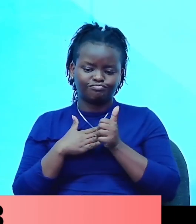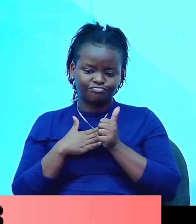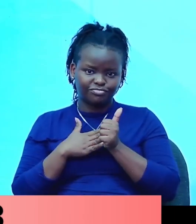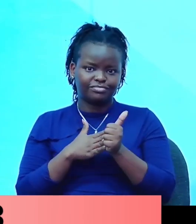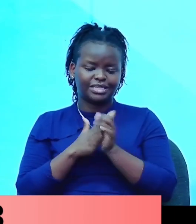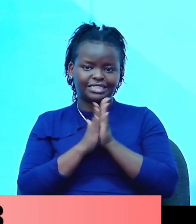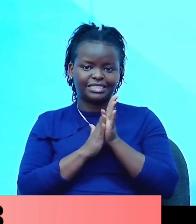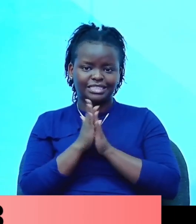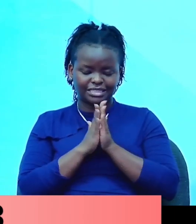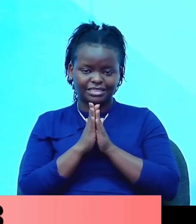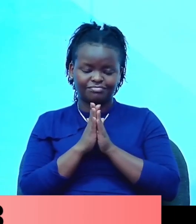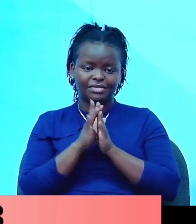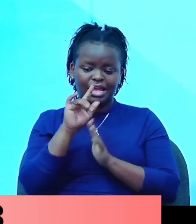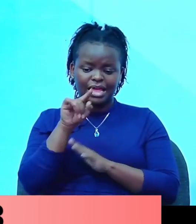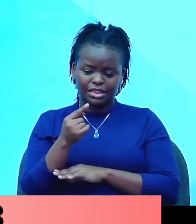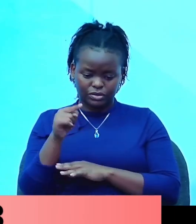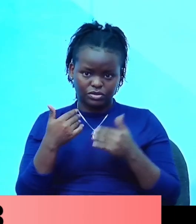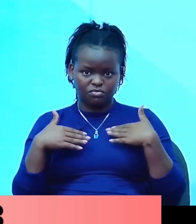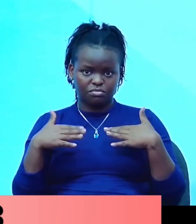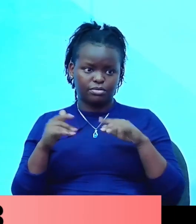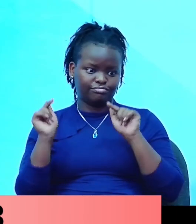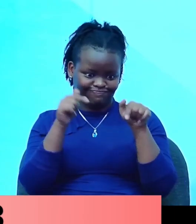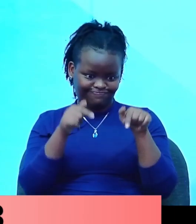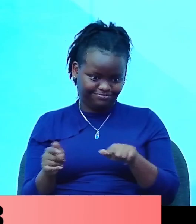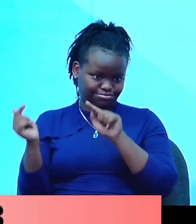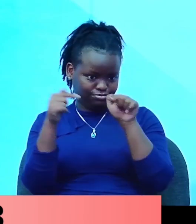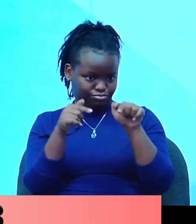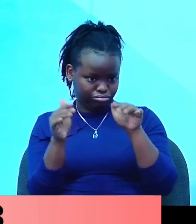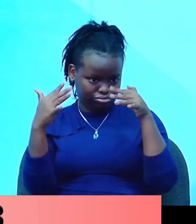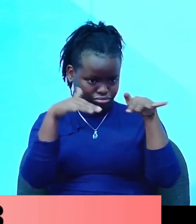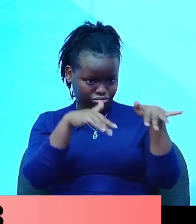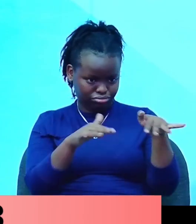The thousands of people who are pulled in, it